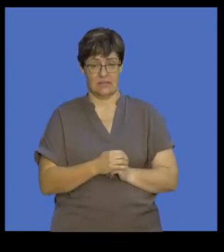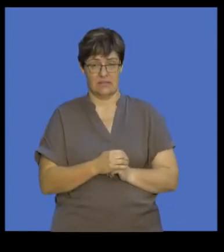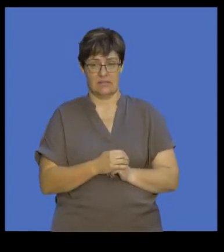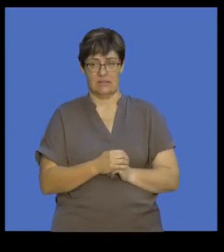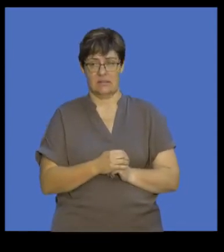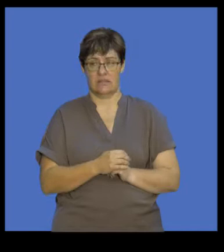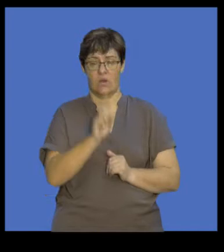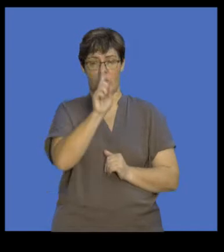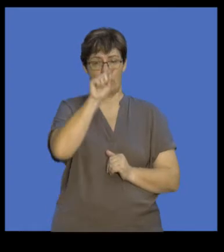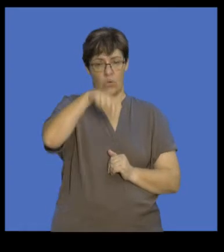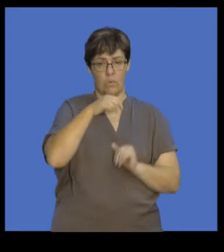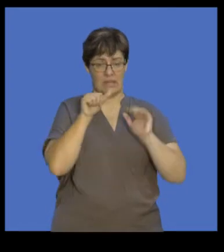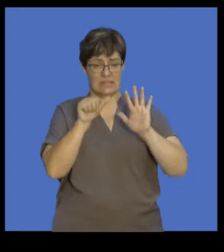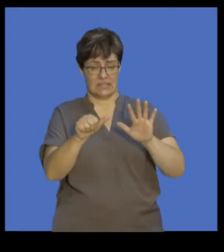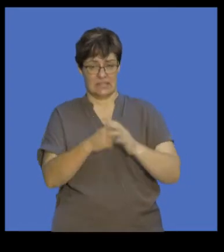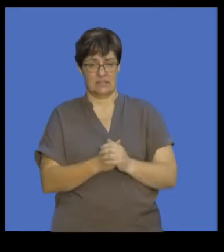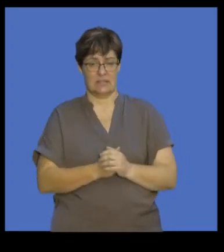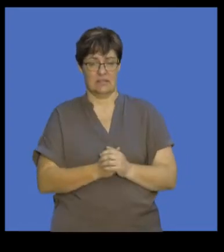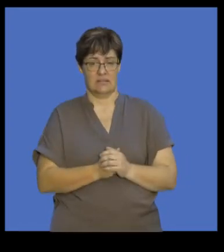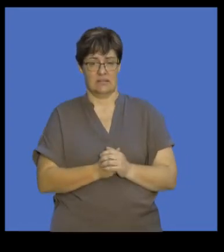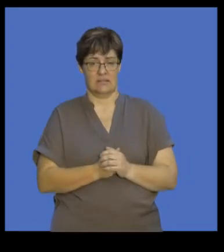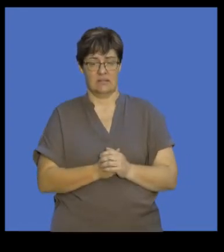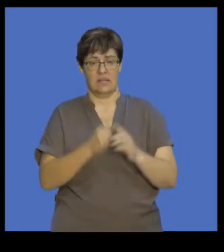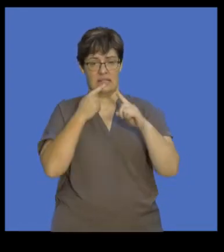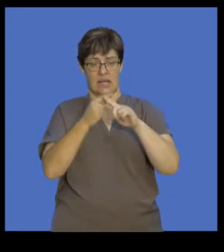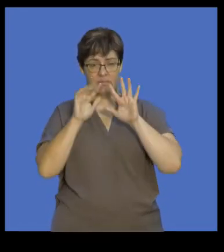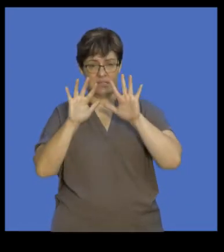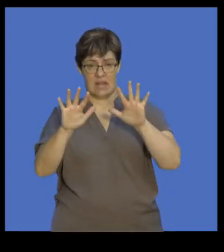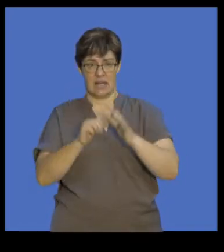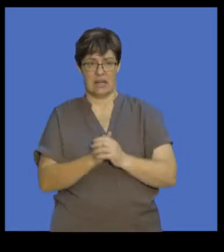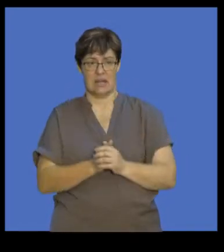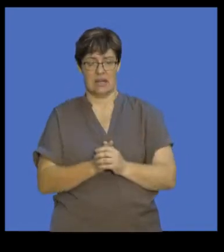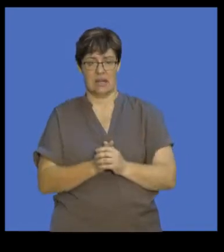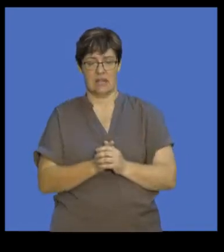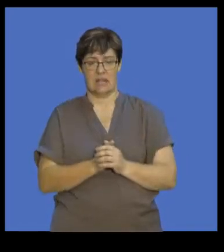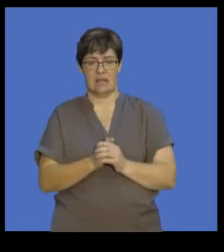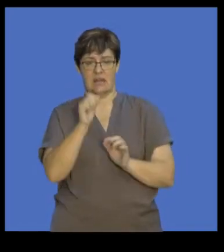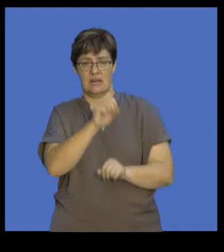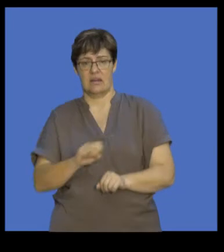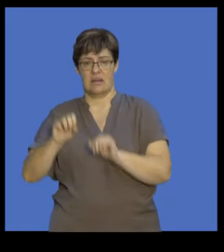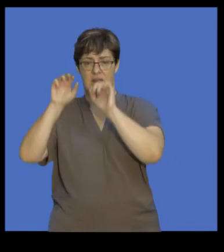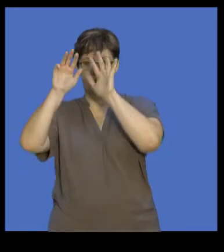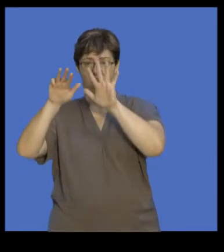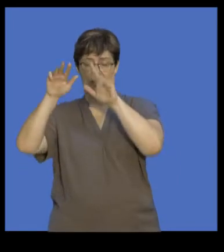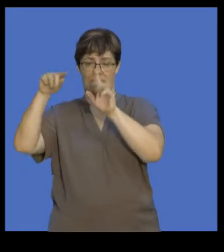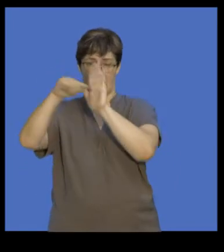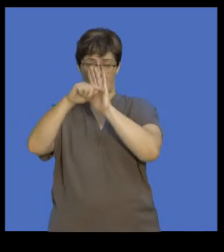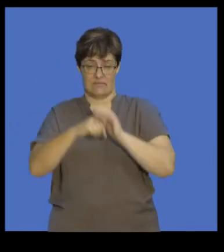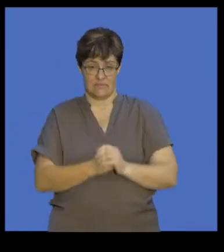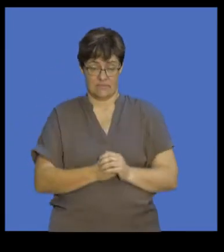by, what do we have? 1,6, okay, times 10